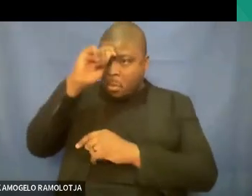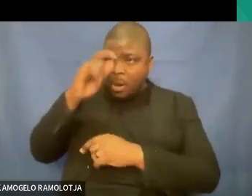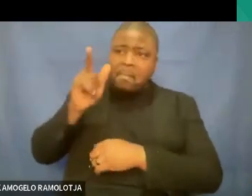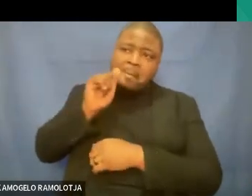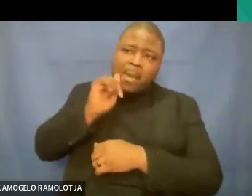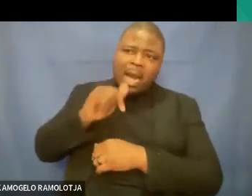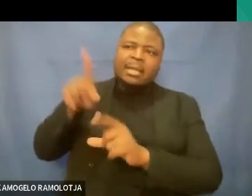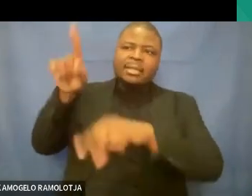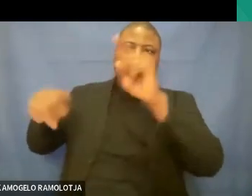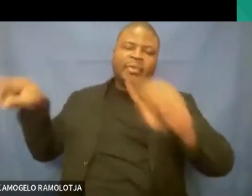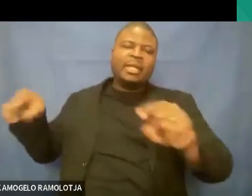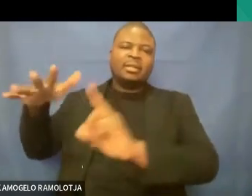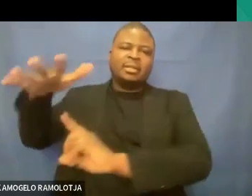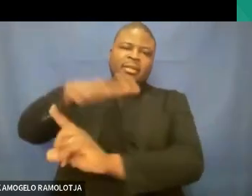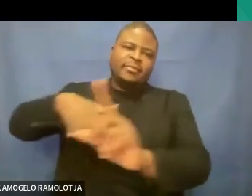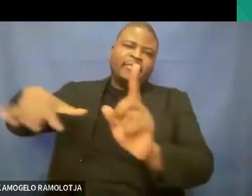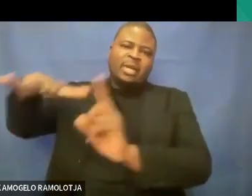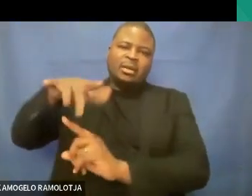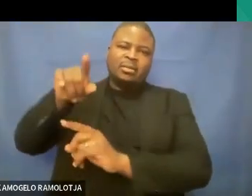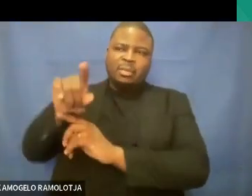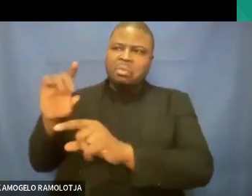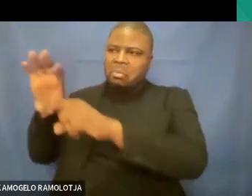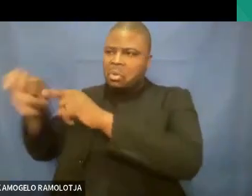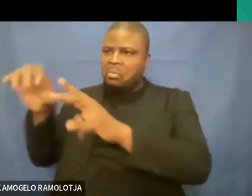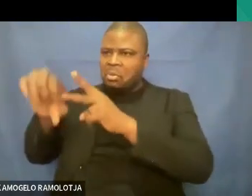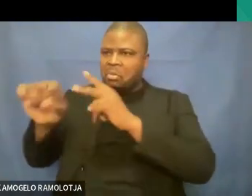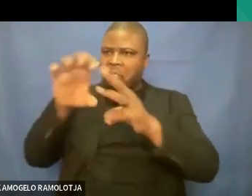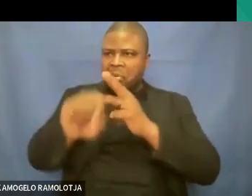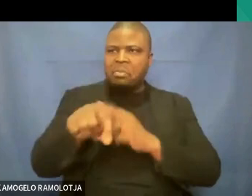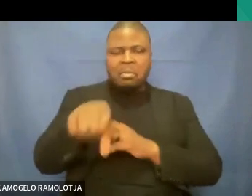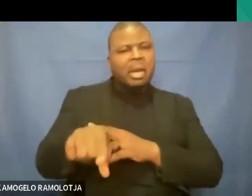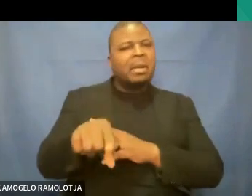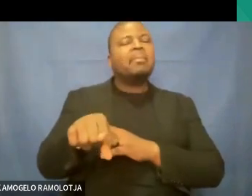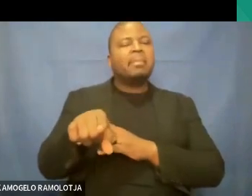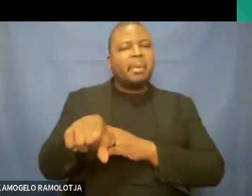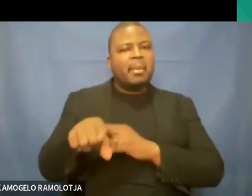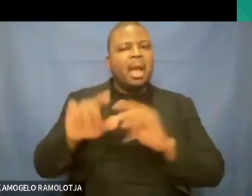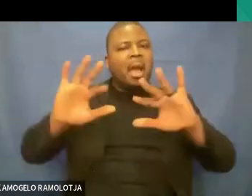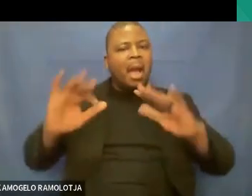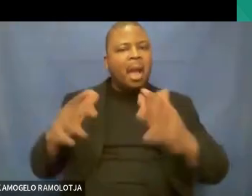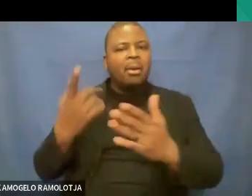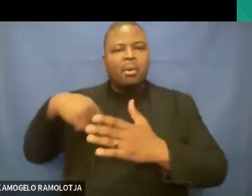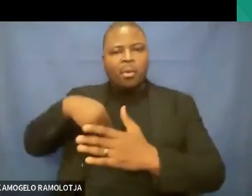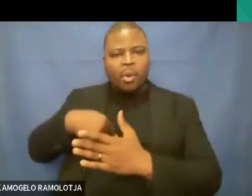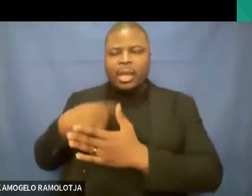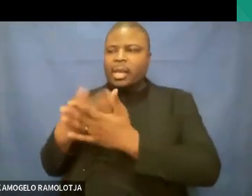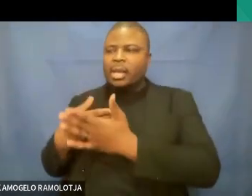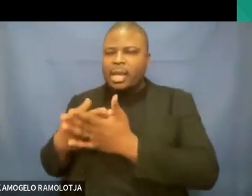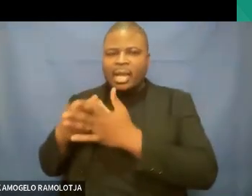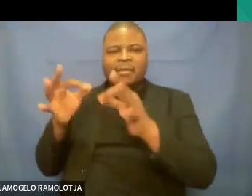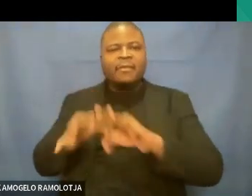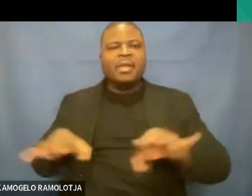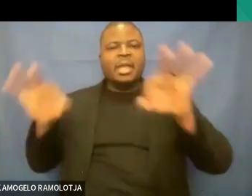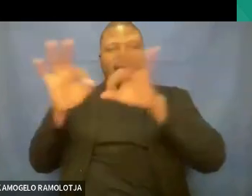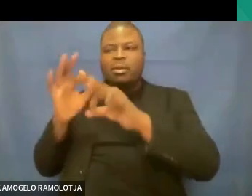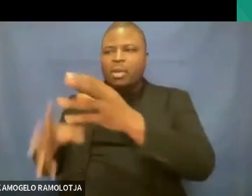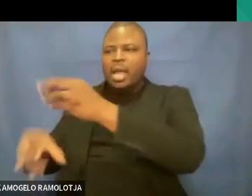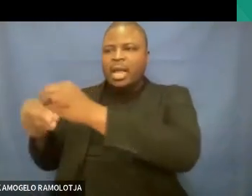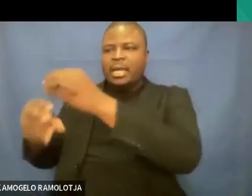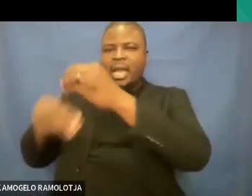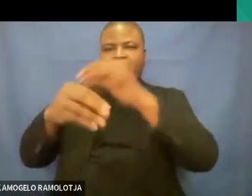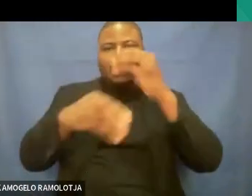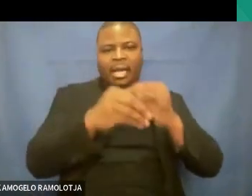areas in our societies, and it is important maybe to think about how we can contribute in terms of our